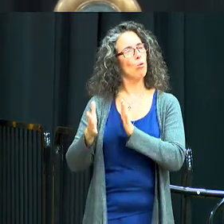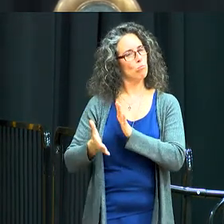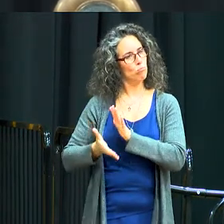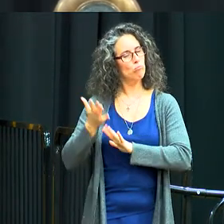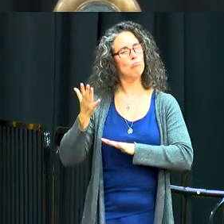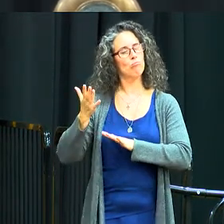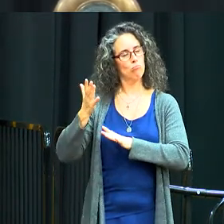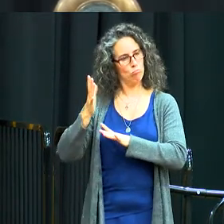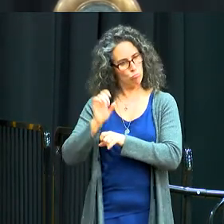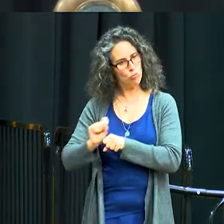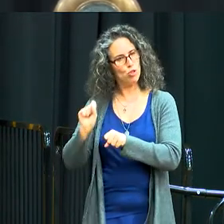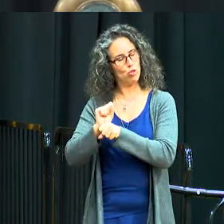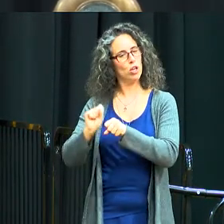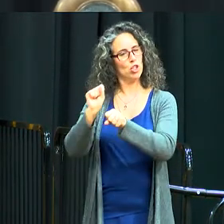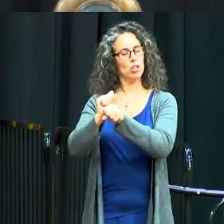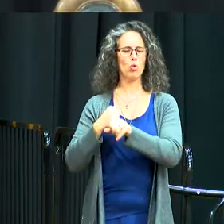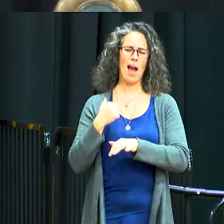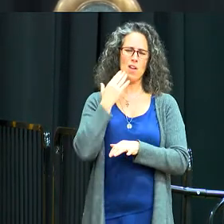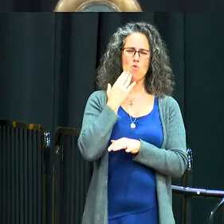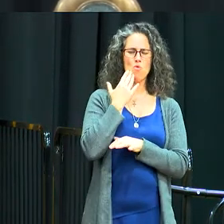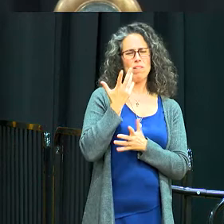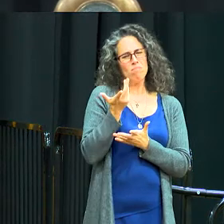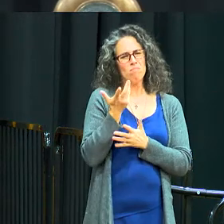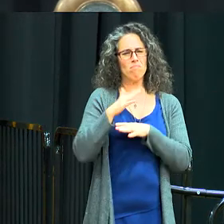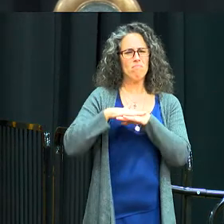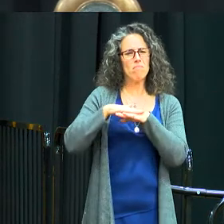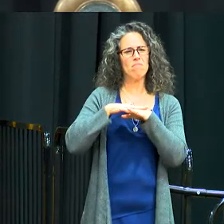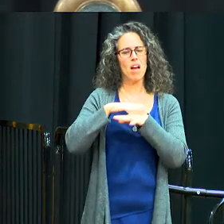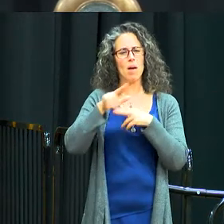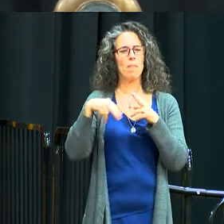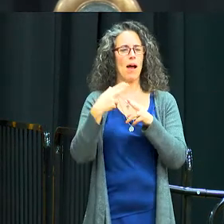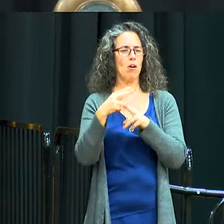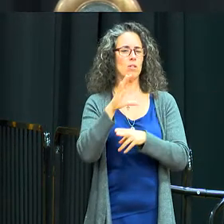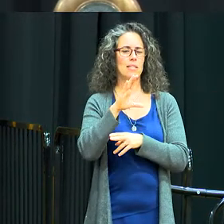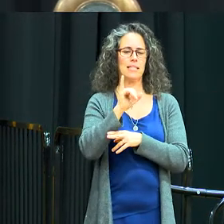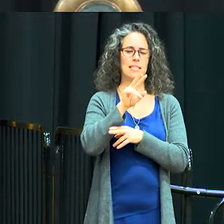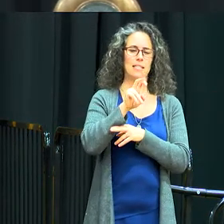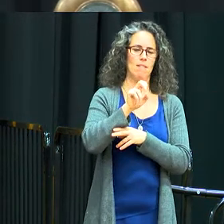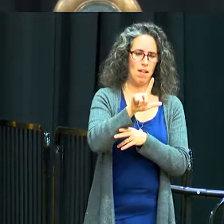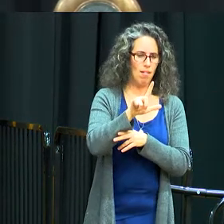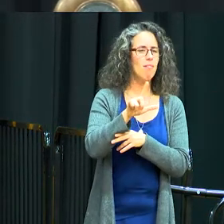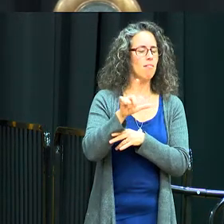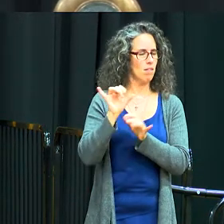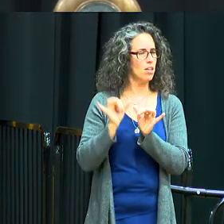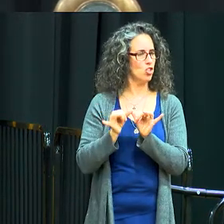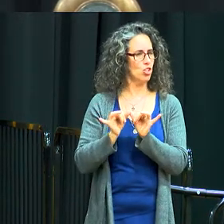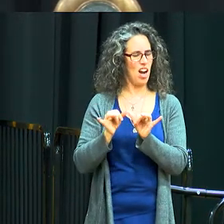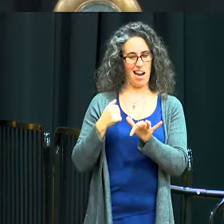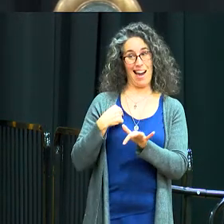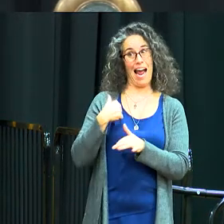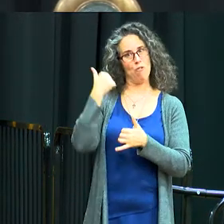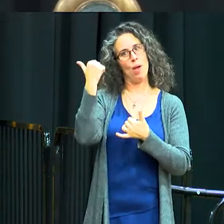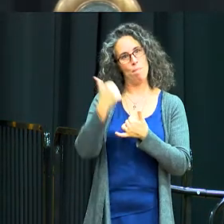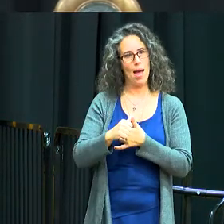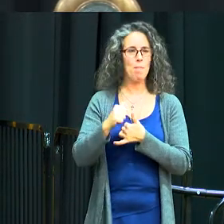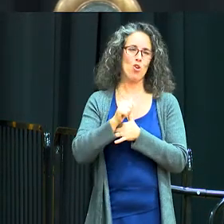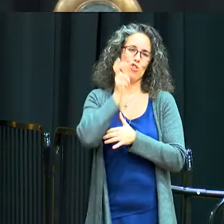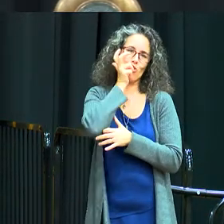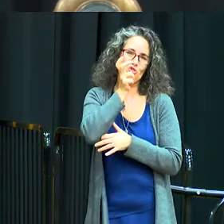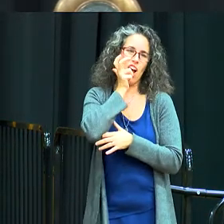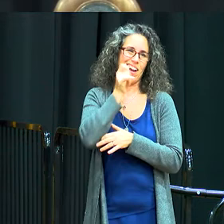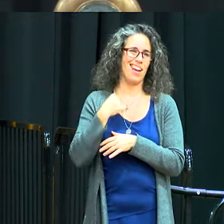have some familiarity with civil engineering. My biggest memory of that is my dad drove a company truck, and he chewed tobacco because it was